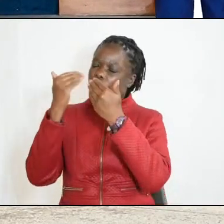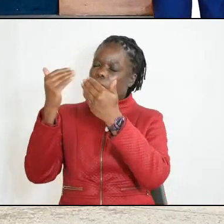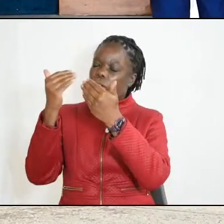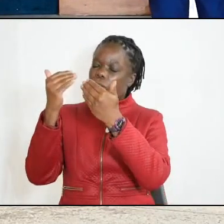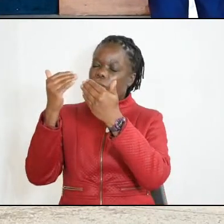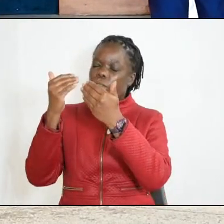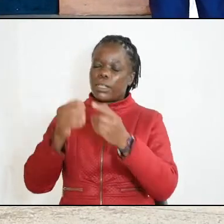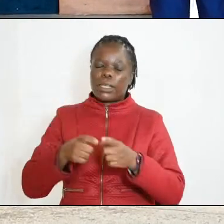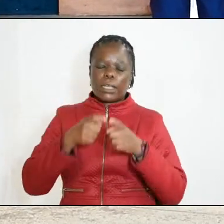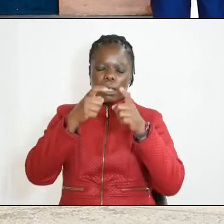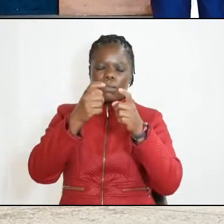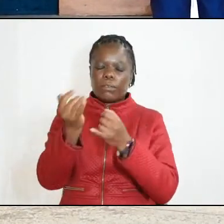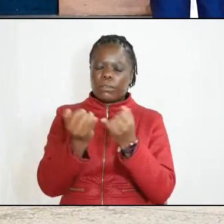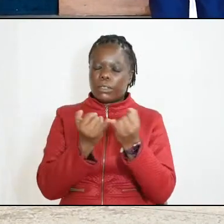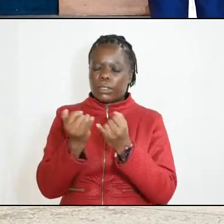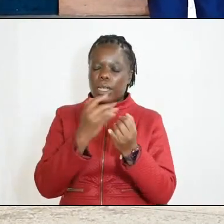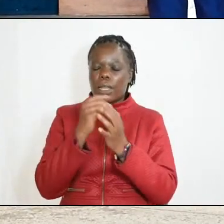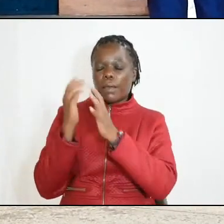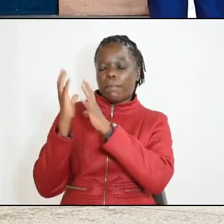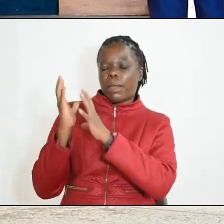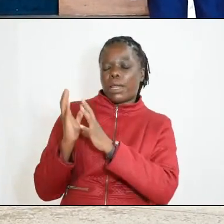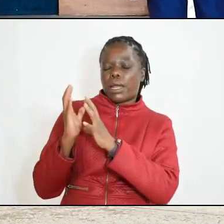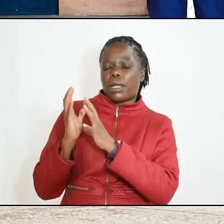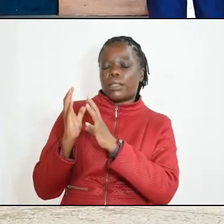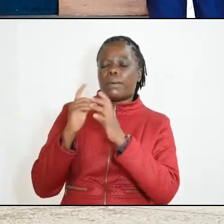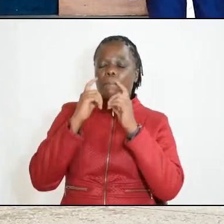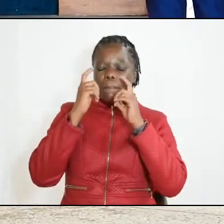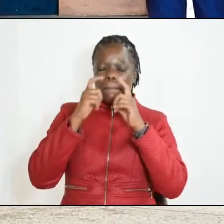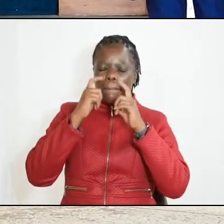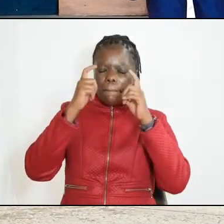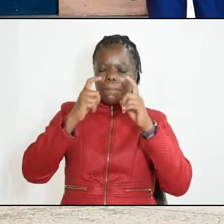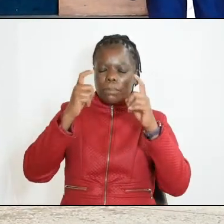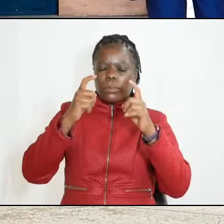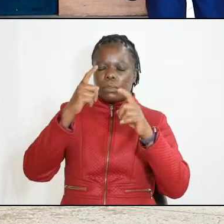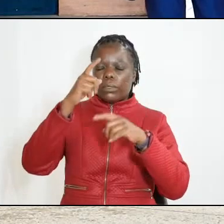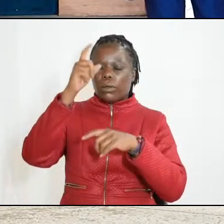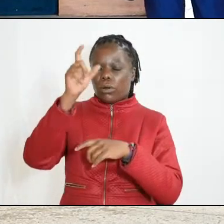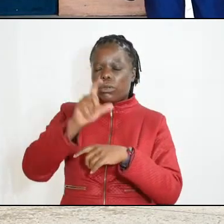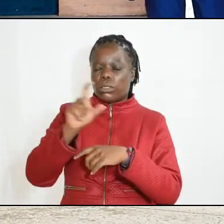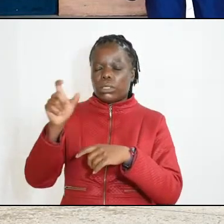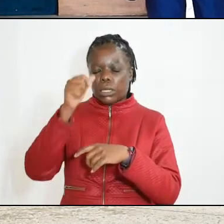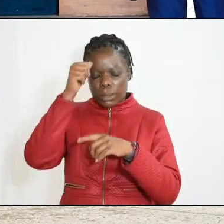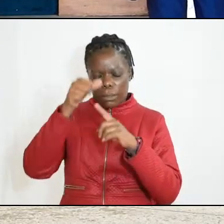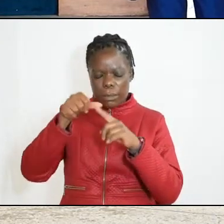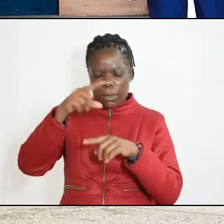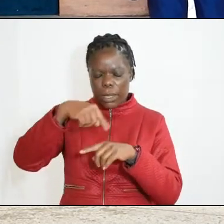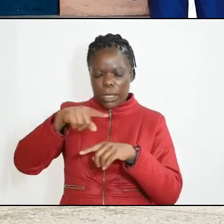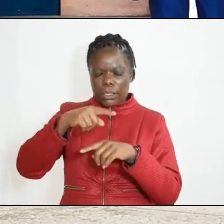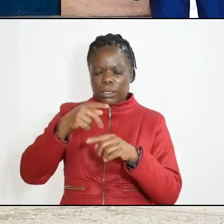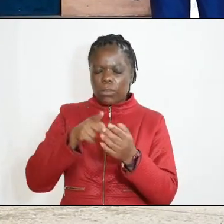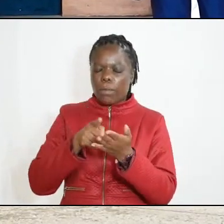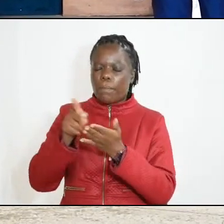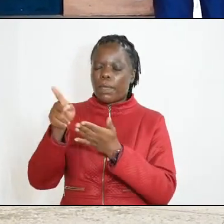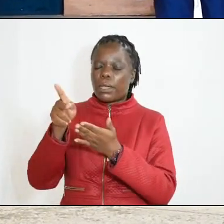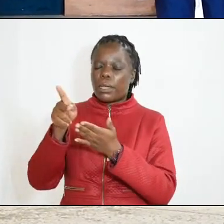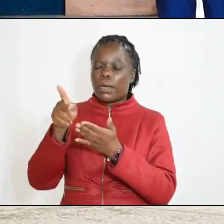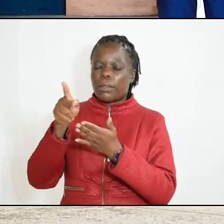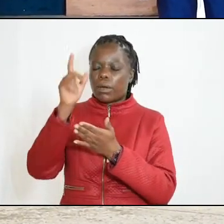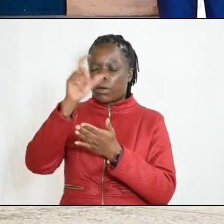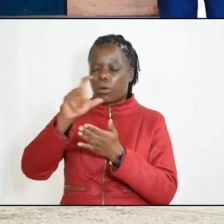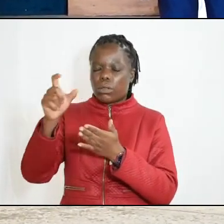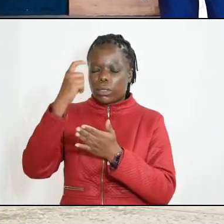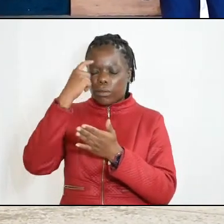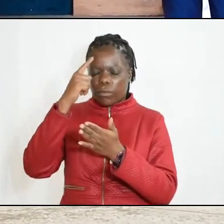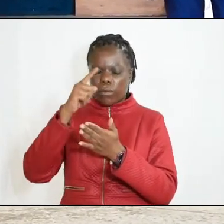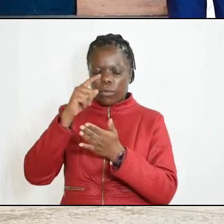of Sabbath and for bearing our burden of sin on the cross. Remind us this morning the price that you paid on the cross for our sake. Thank